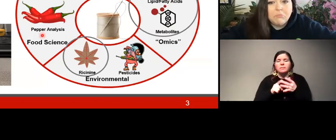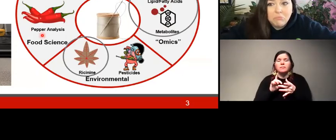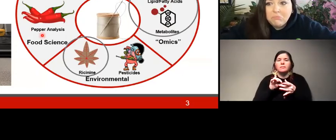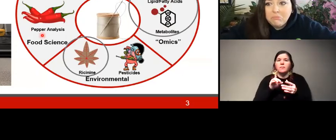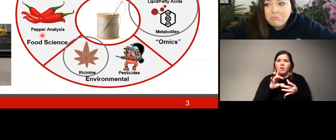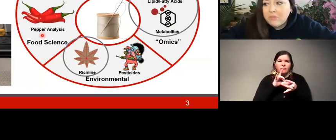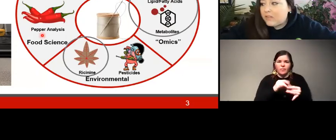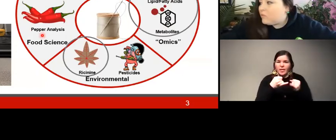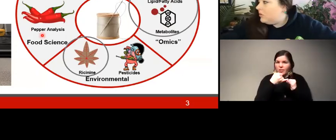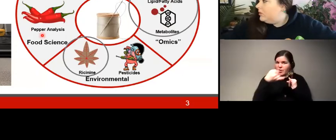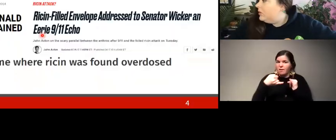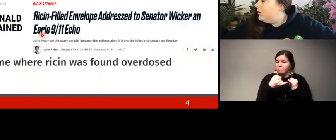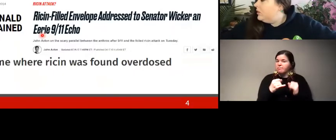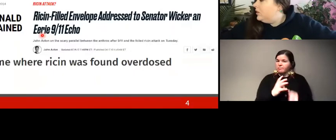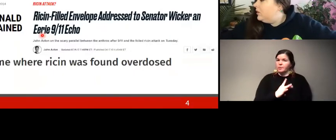So it's pretty cool.